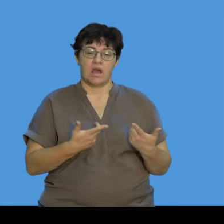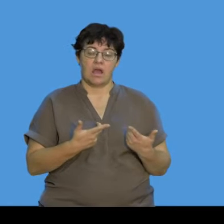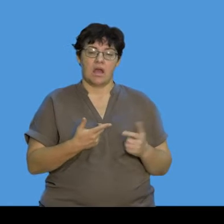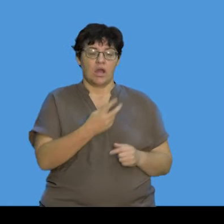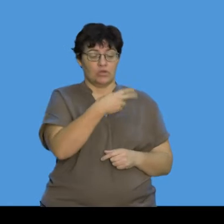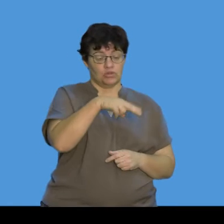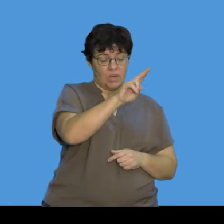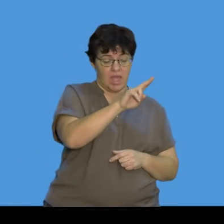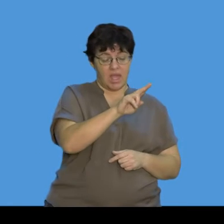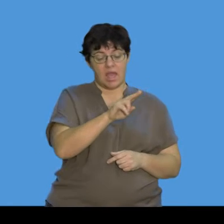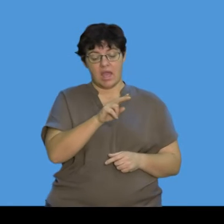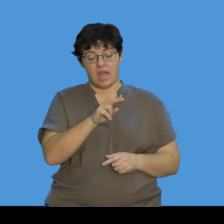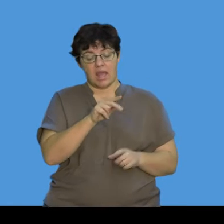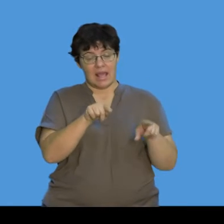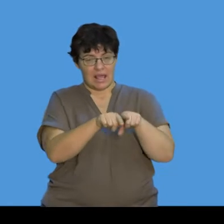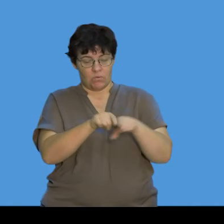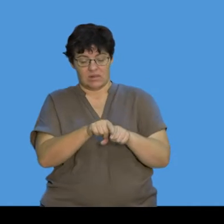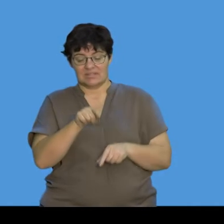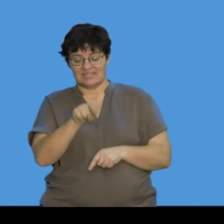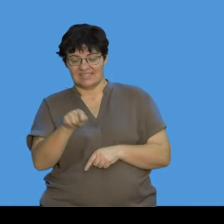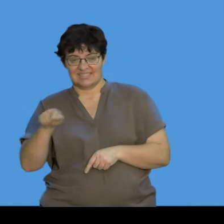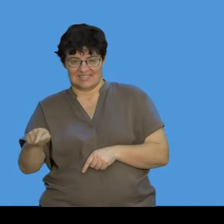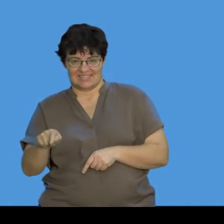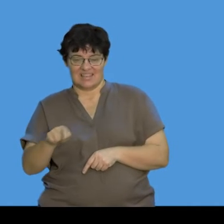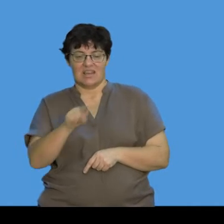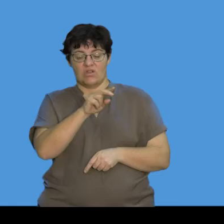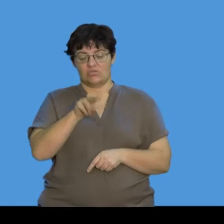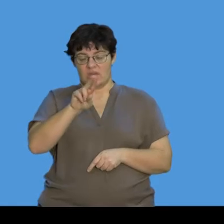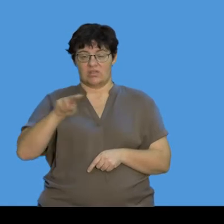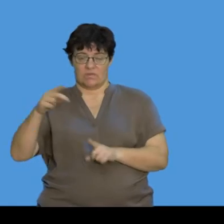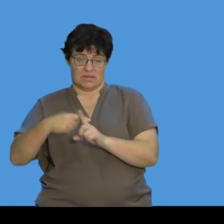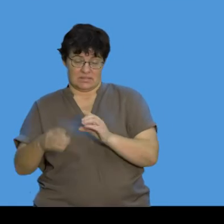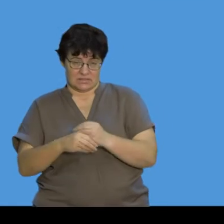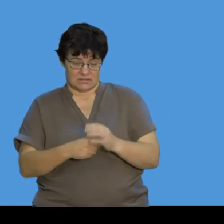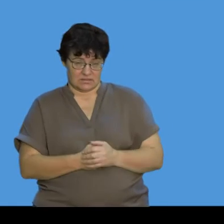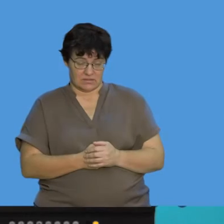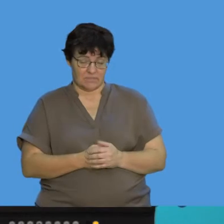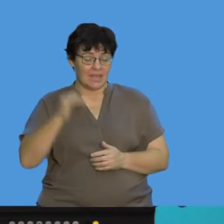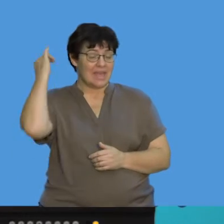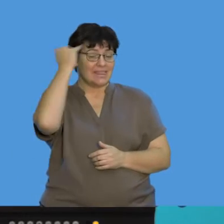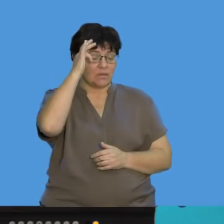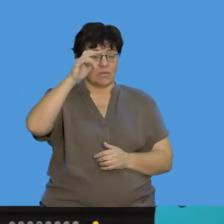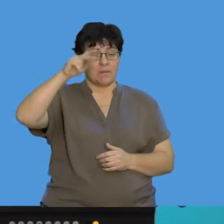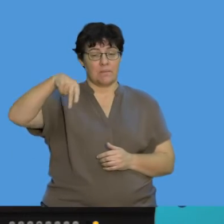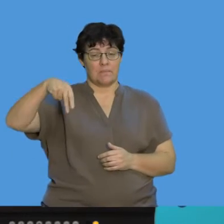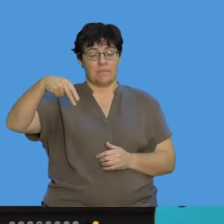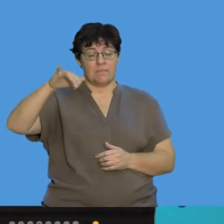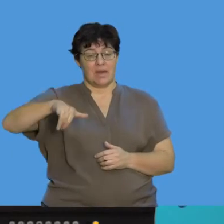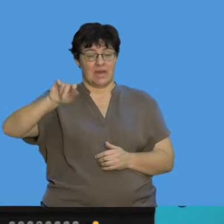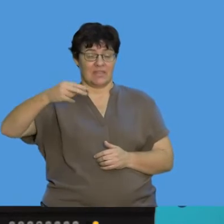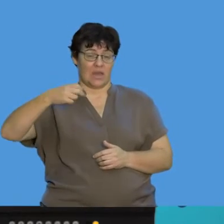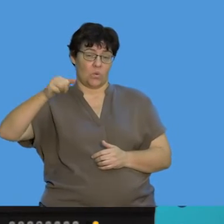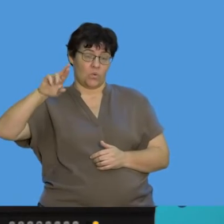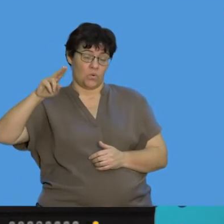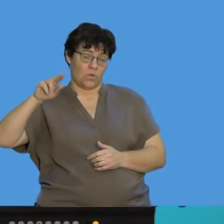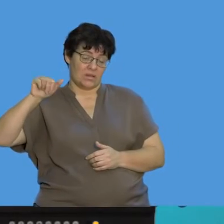equals to the sum of the other squares. Now, guys, the theorem of Pythagoras is one very important tool